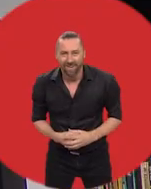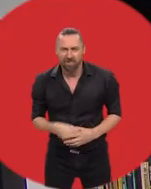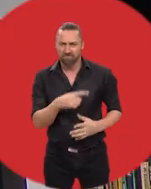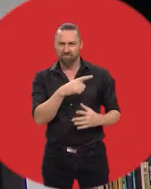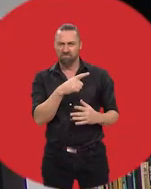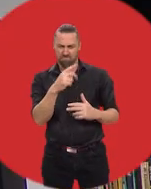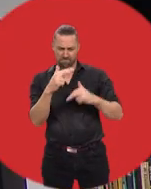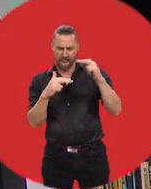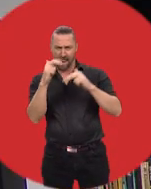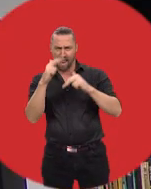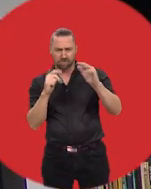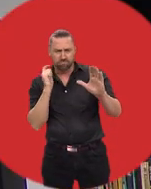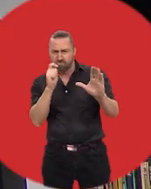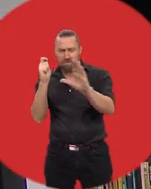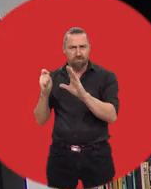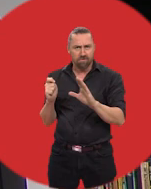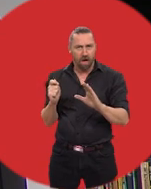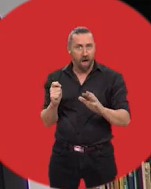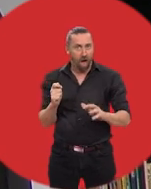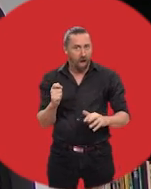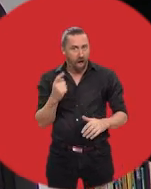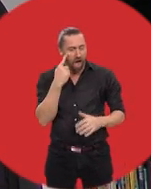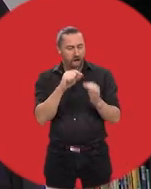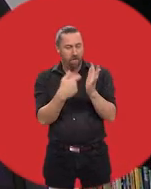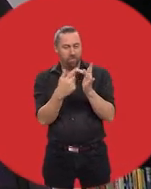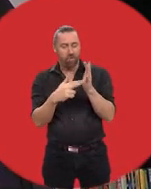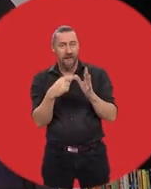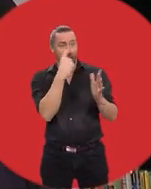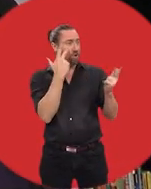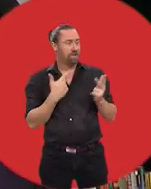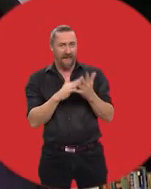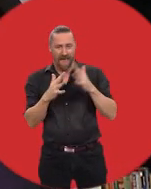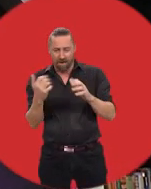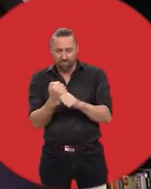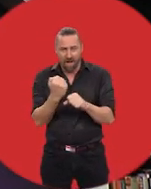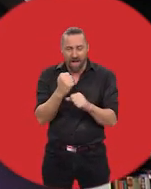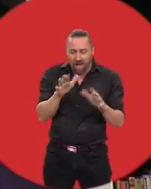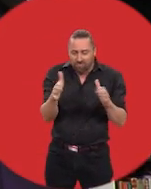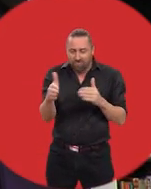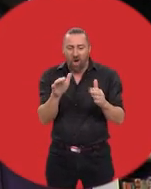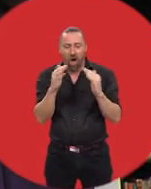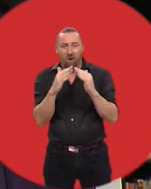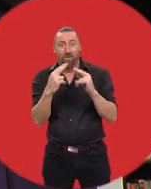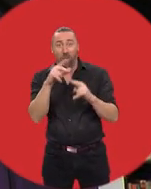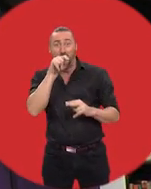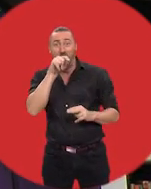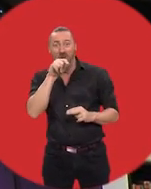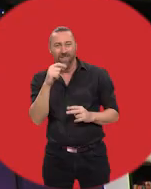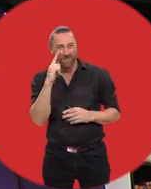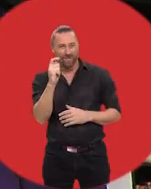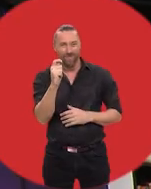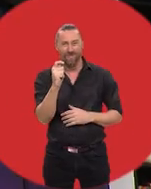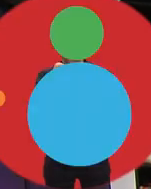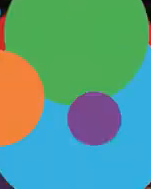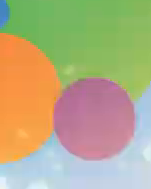about build? Well, up next, Brianna's going to show us how to build a little home for a bird of our own. See you soon.